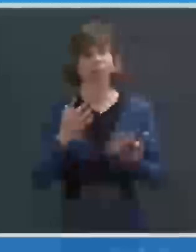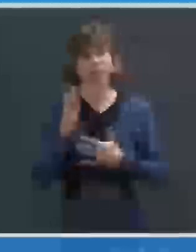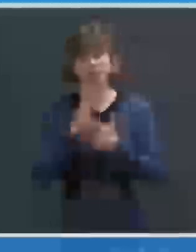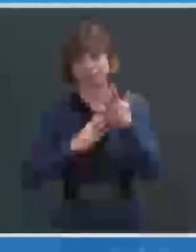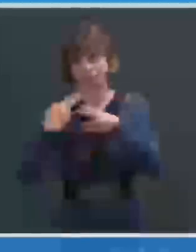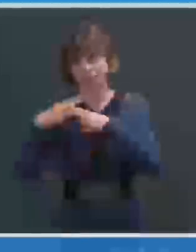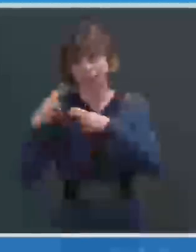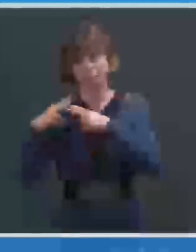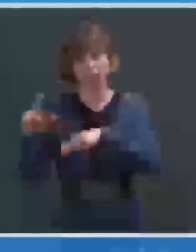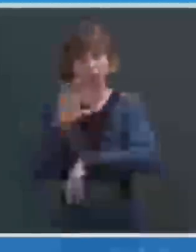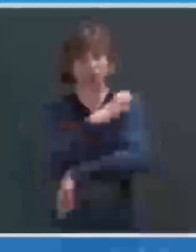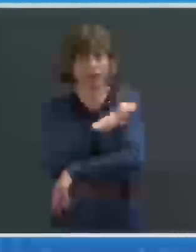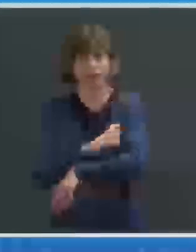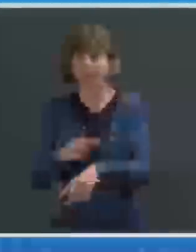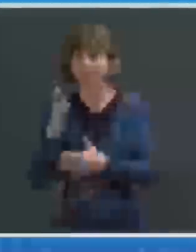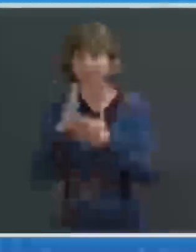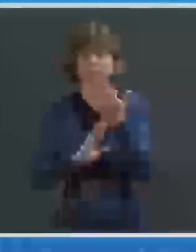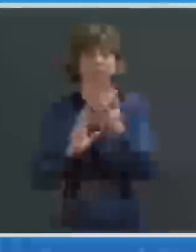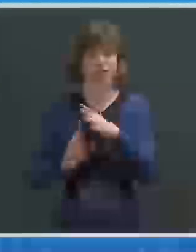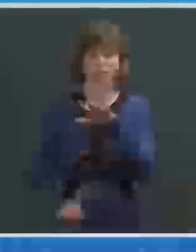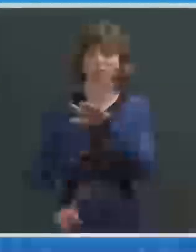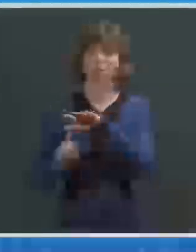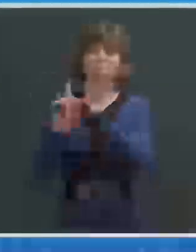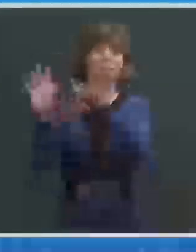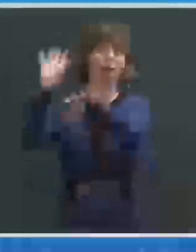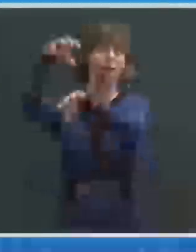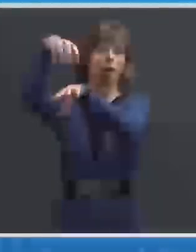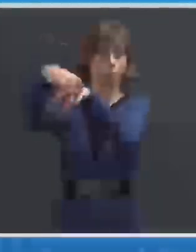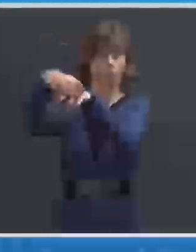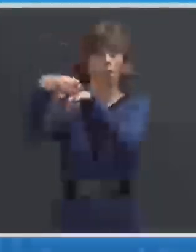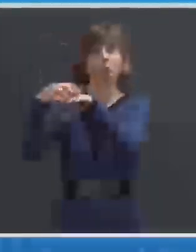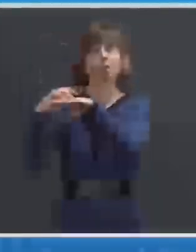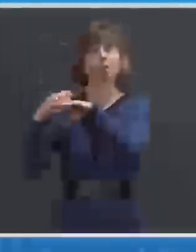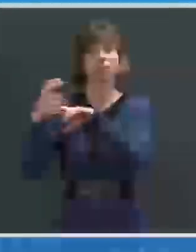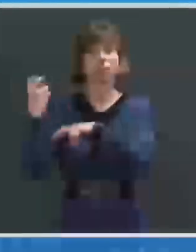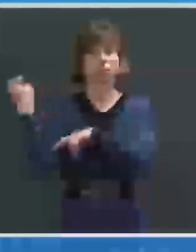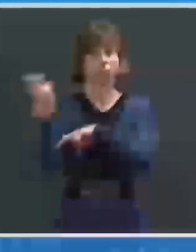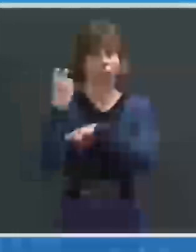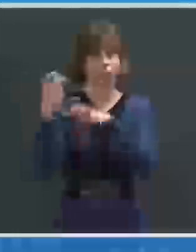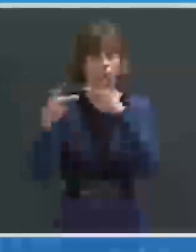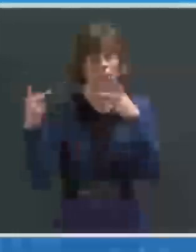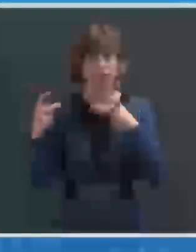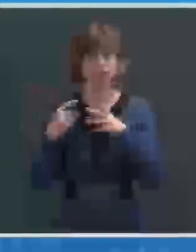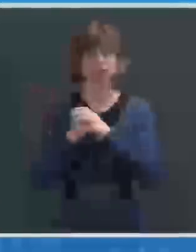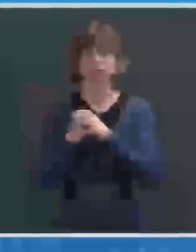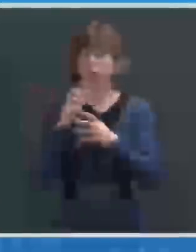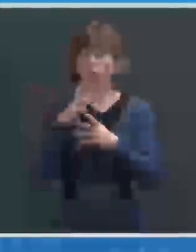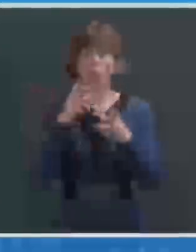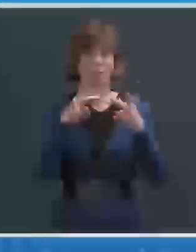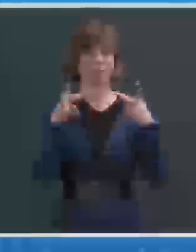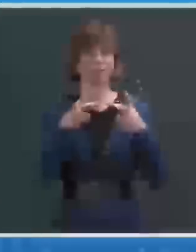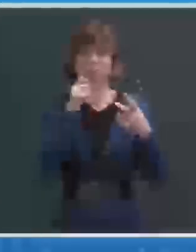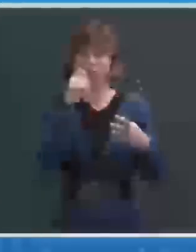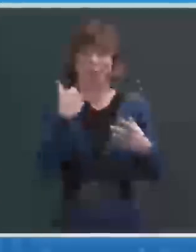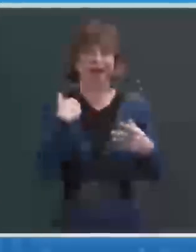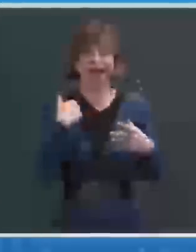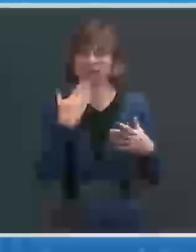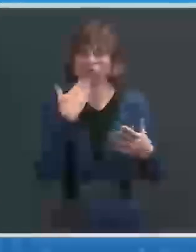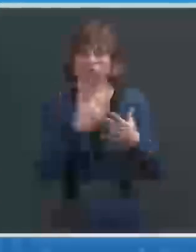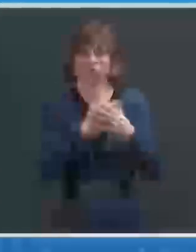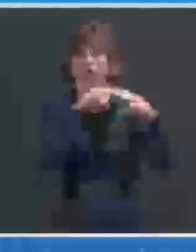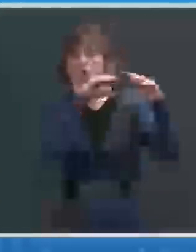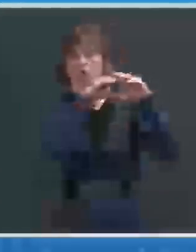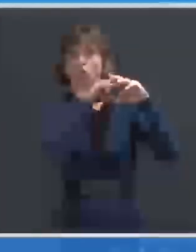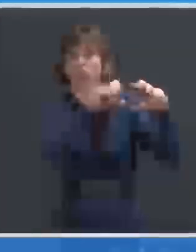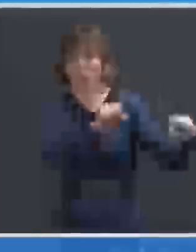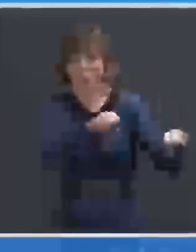pop-up mobile sites, and those locations that do not have cold storage capacity. The overall increased vaccine supply